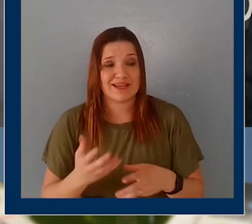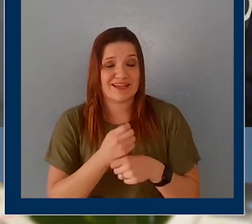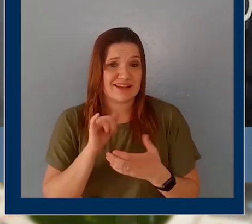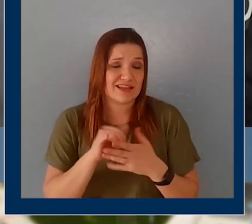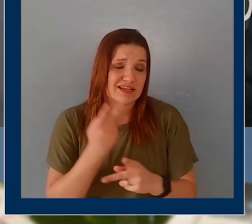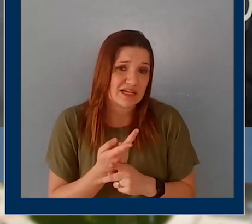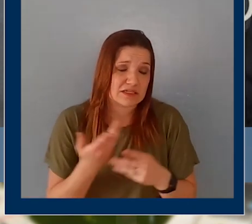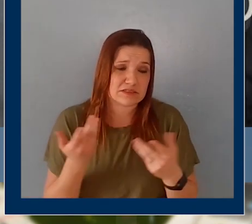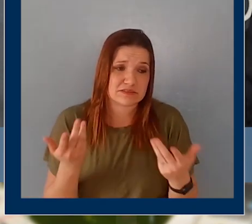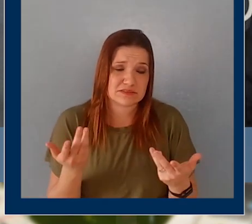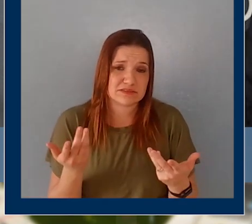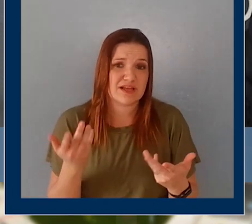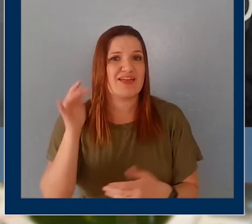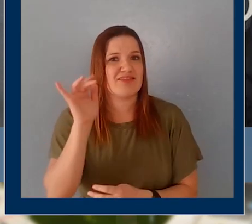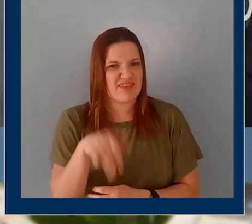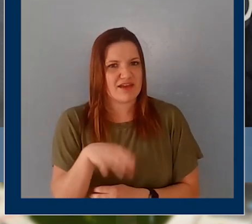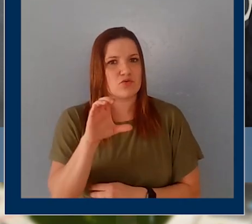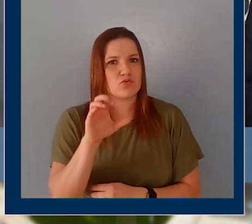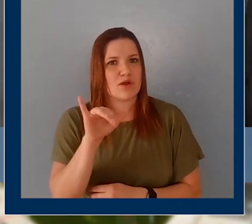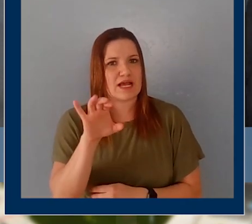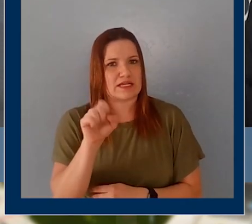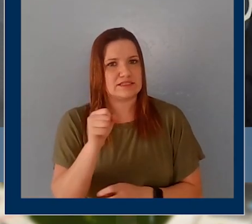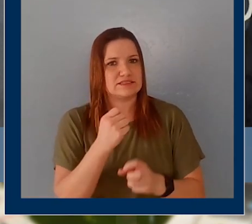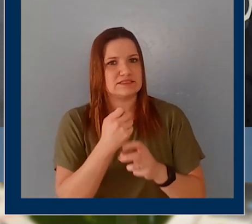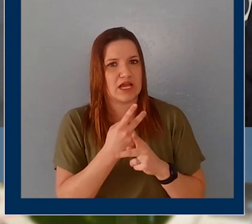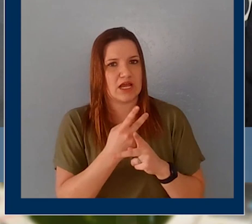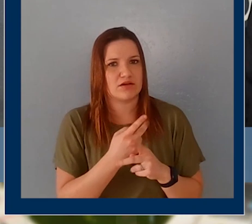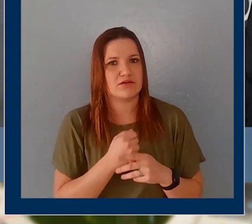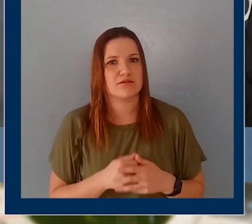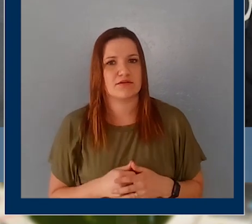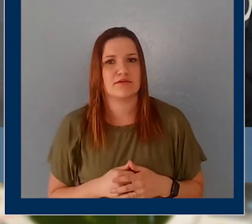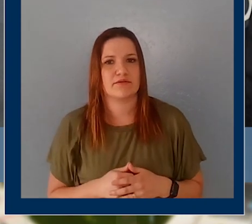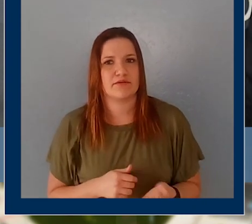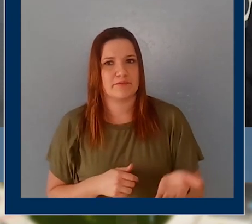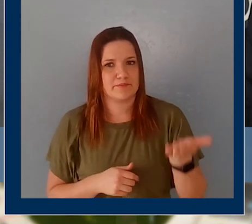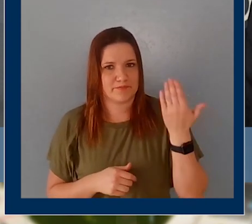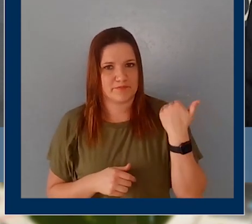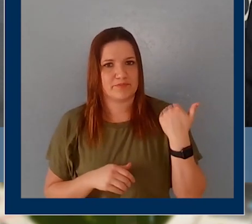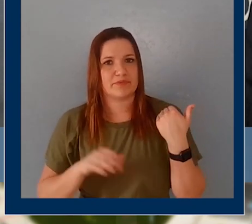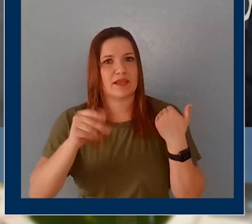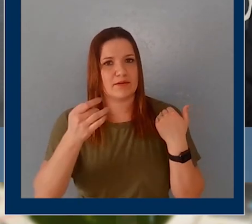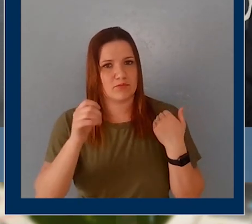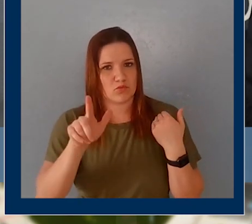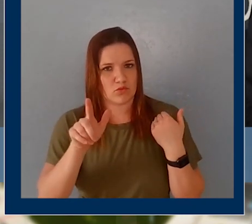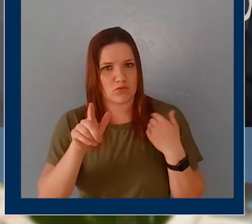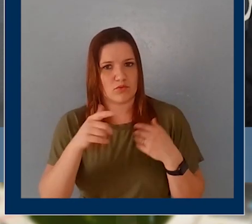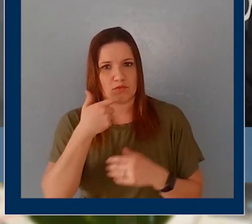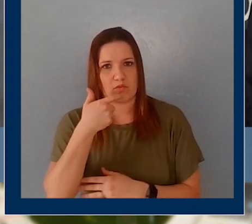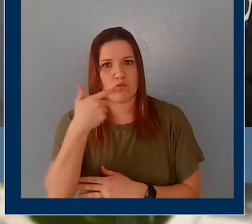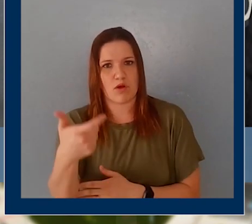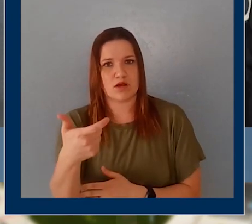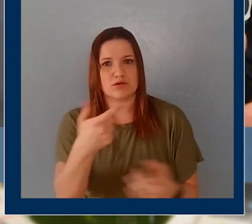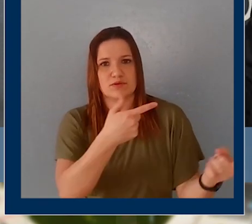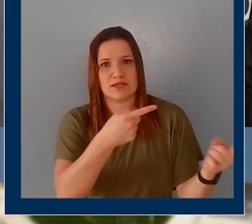many of our hospital leaders, our ethicists, legal counsel, we created a crisis care